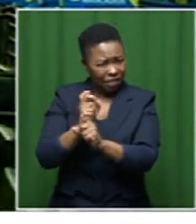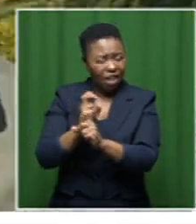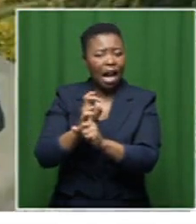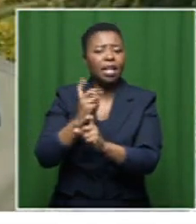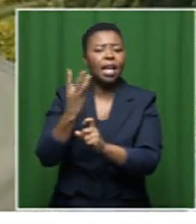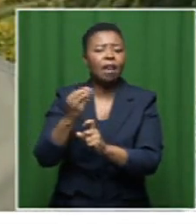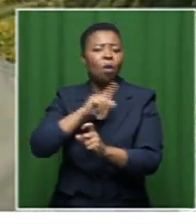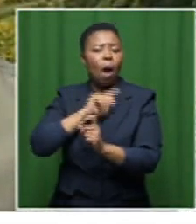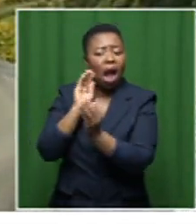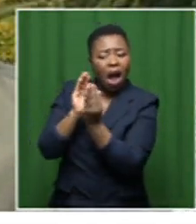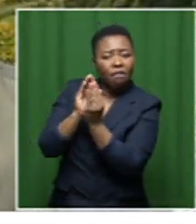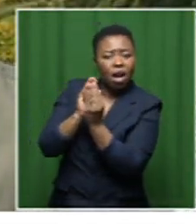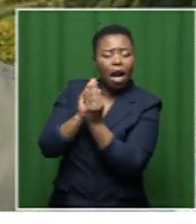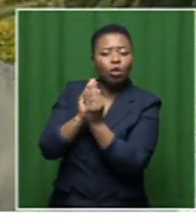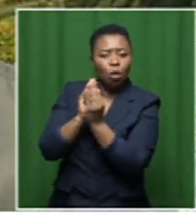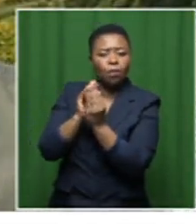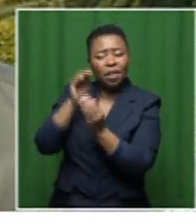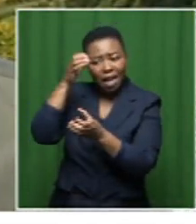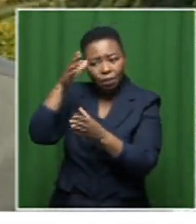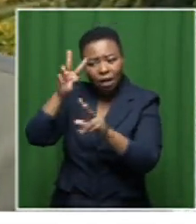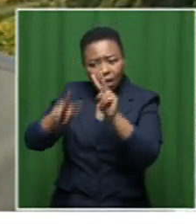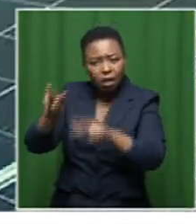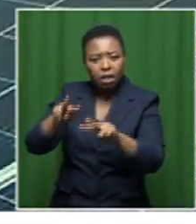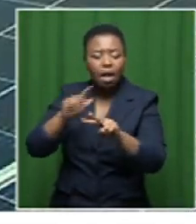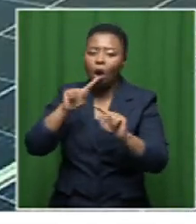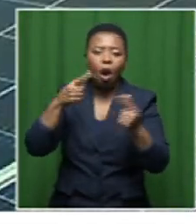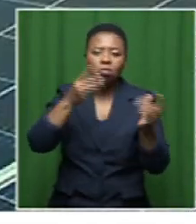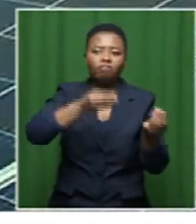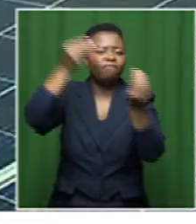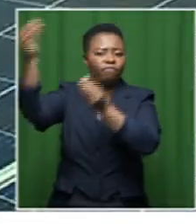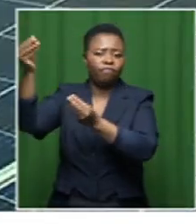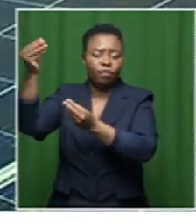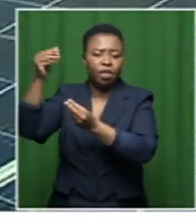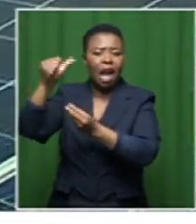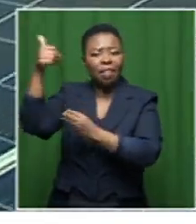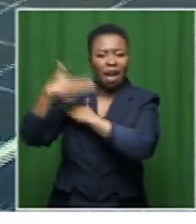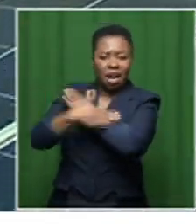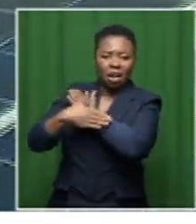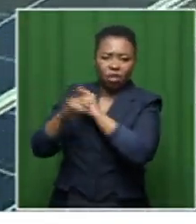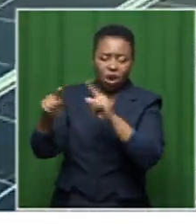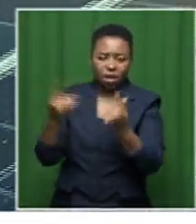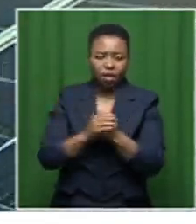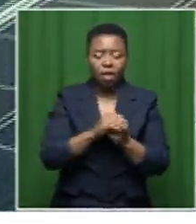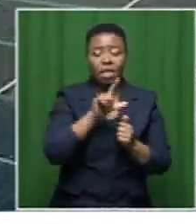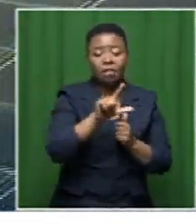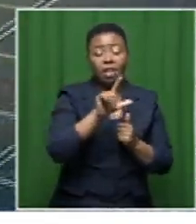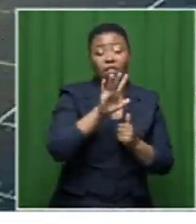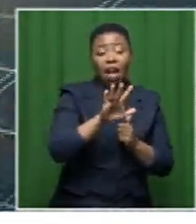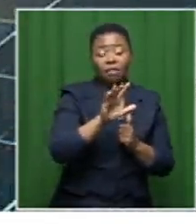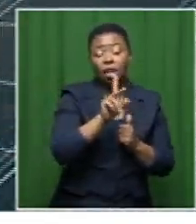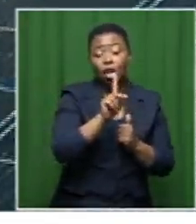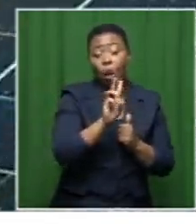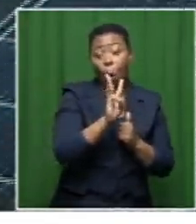avocados get inspected and then won't be able to get exported. 75 kilowatts per hour of energy